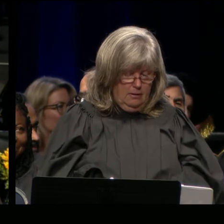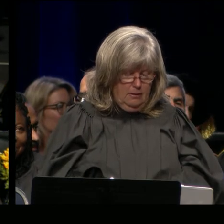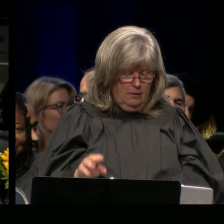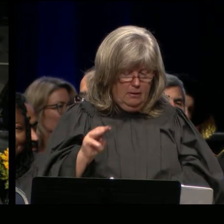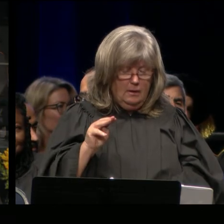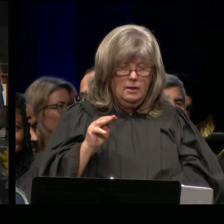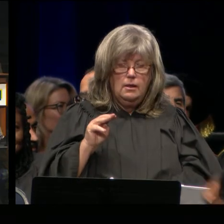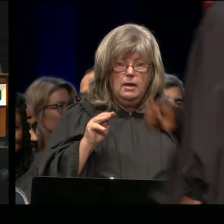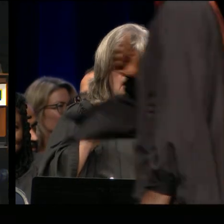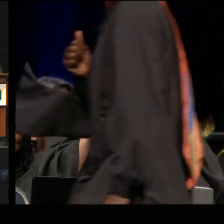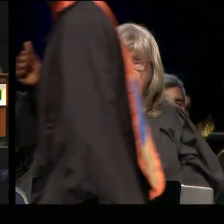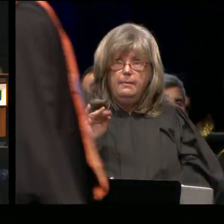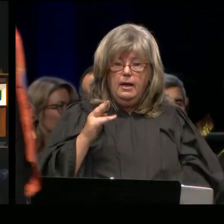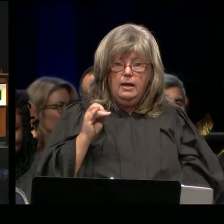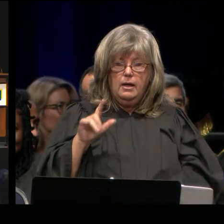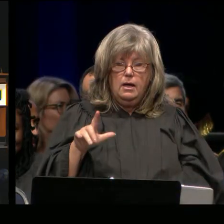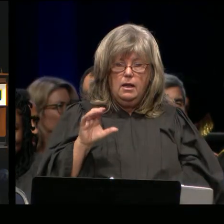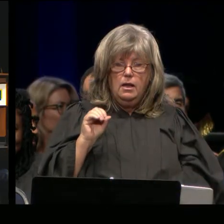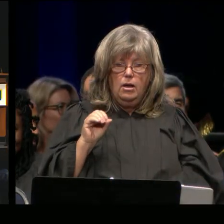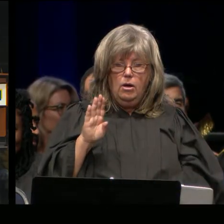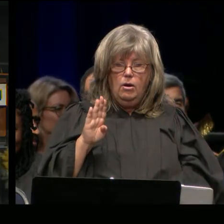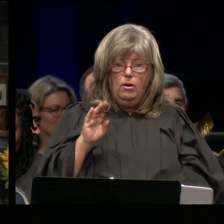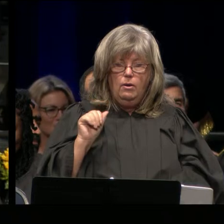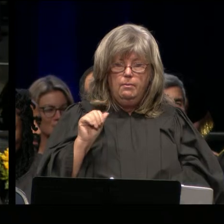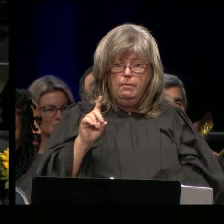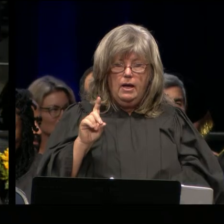Michael Obadimeji.